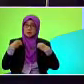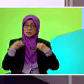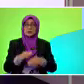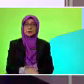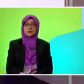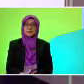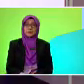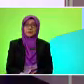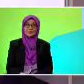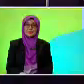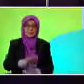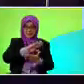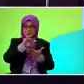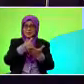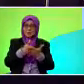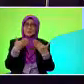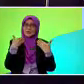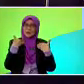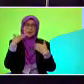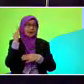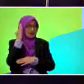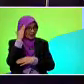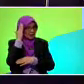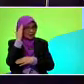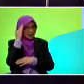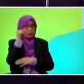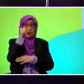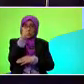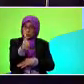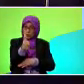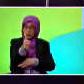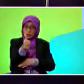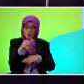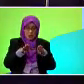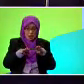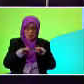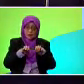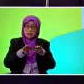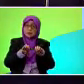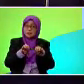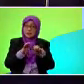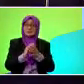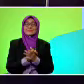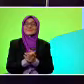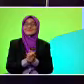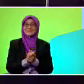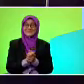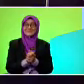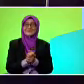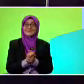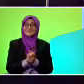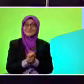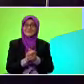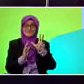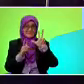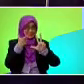good bacteria. Yes, of course. So that's the example of Yes. the microorganism that is in our body. Exactly. Okay. Okay, the third